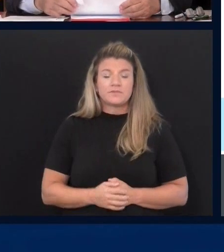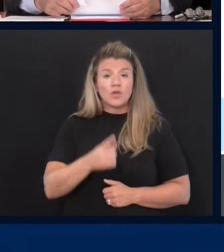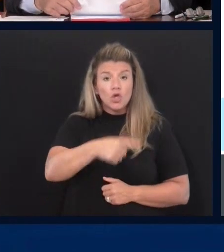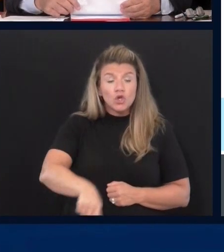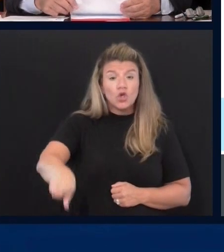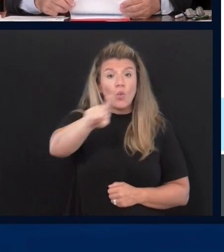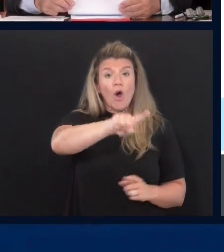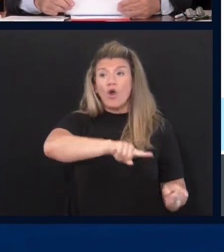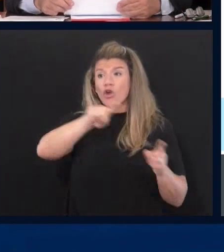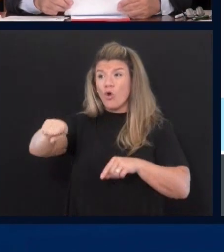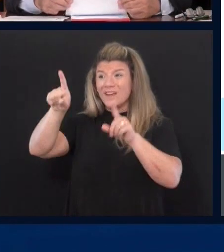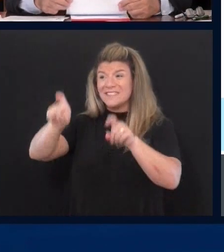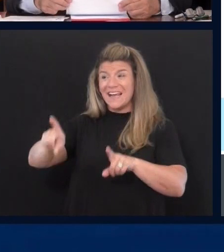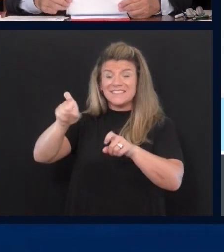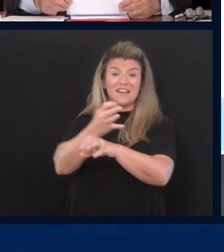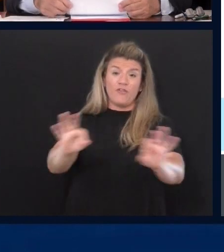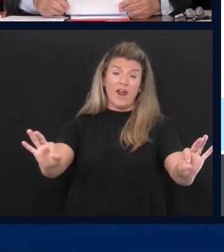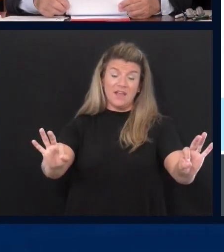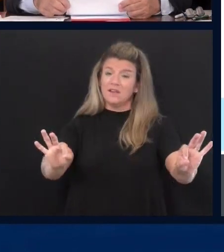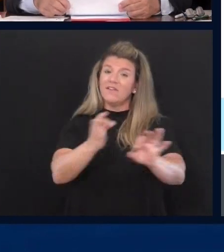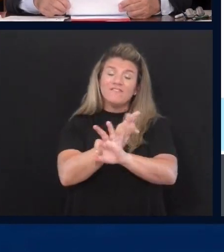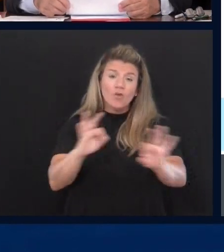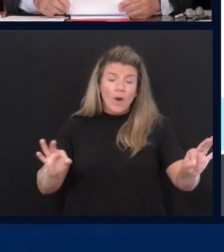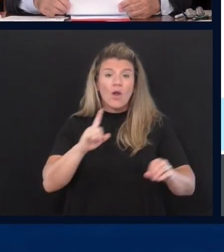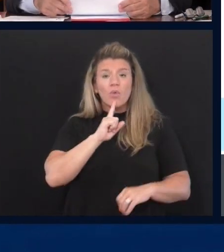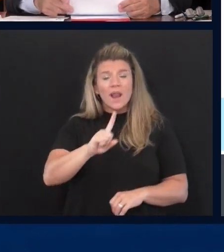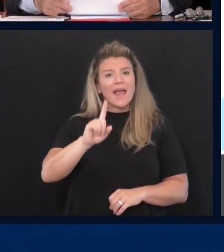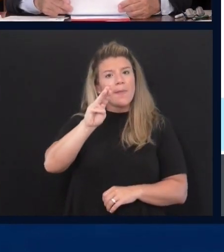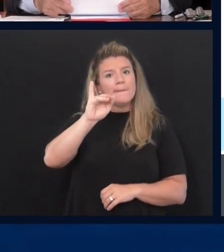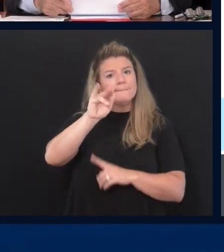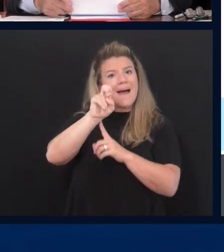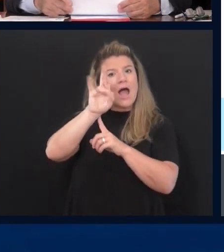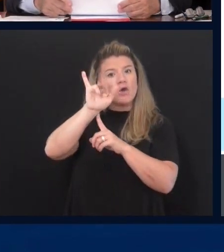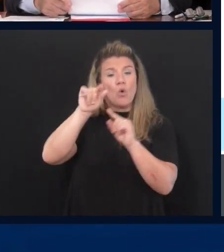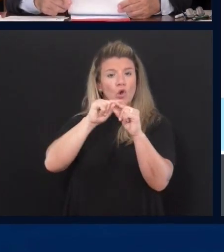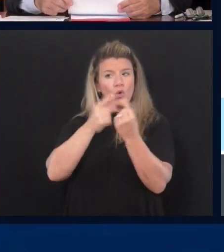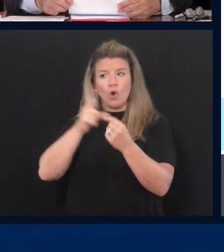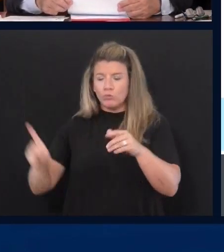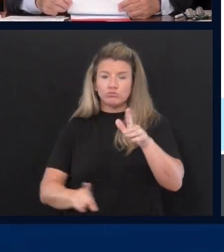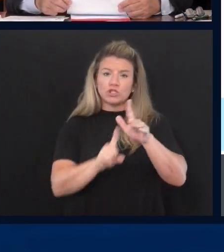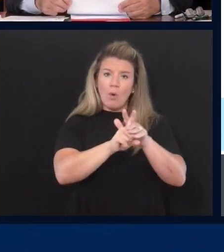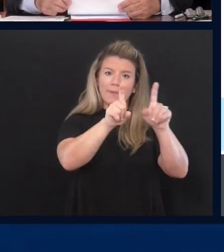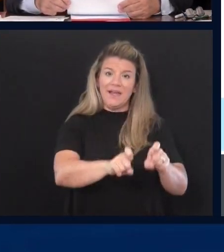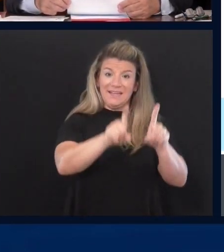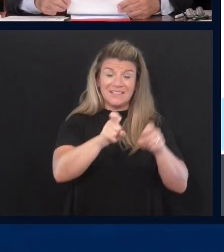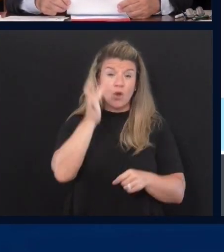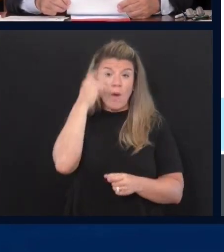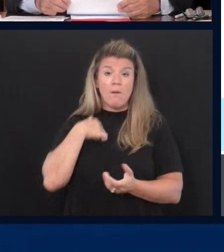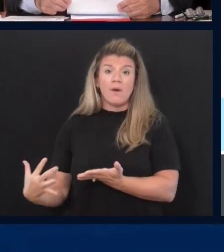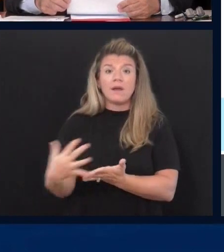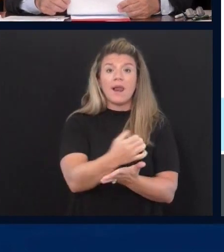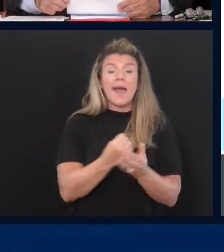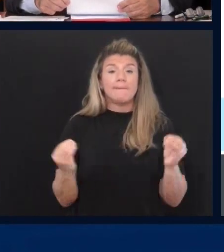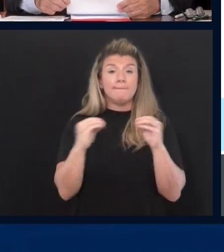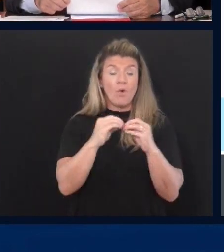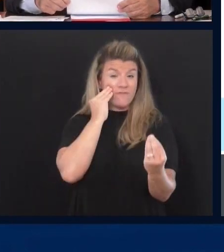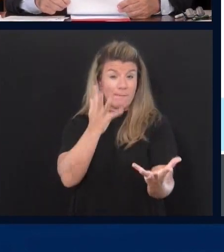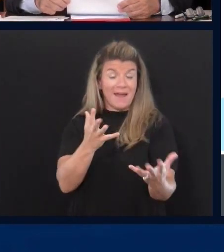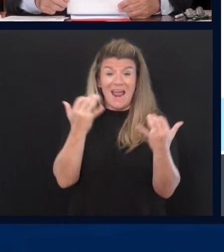second. In the state of Mississippi, where many lawmakers